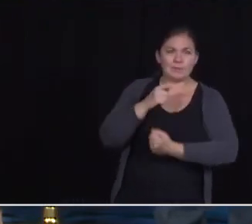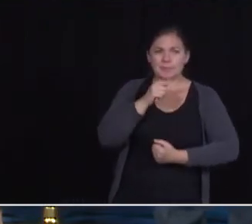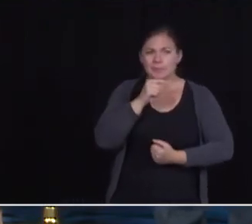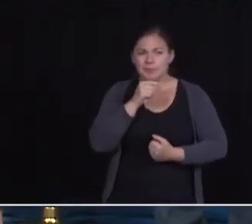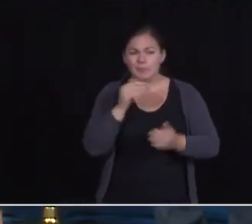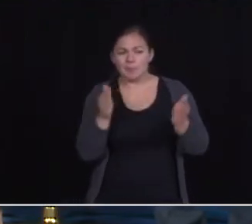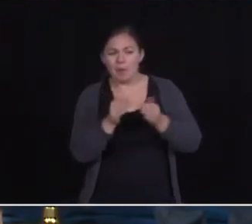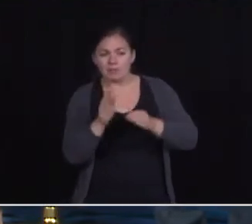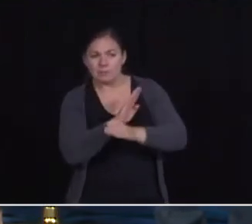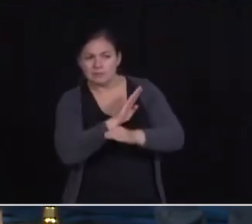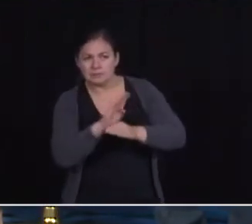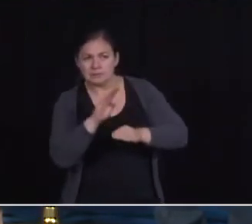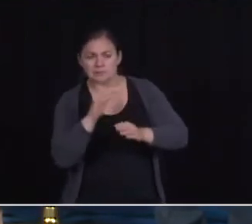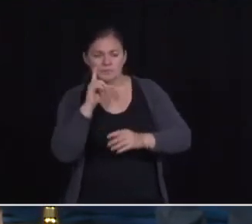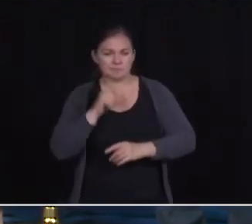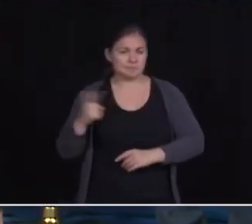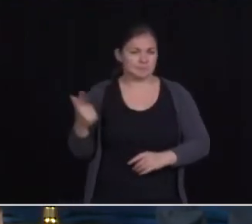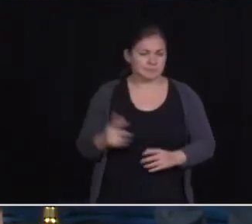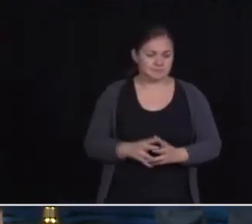for.